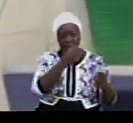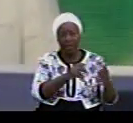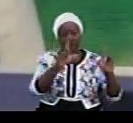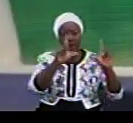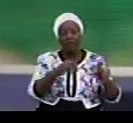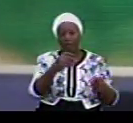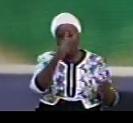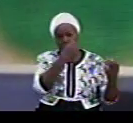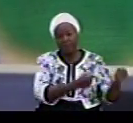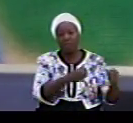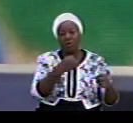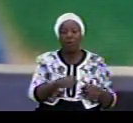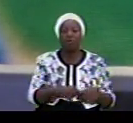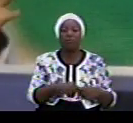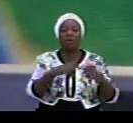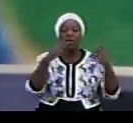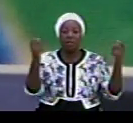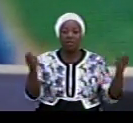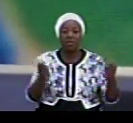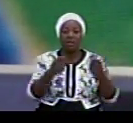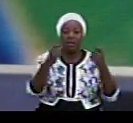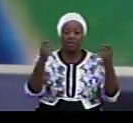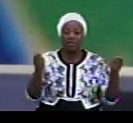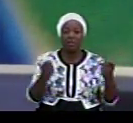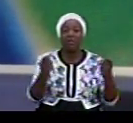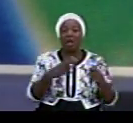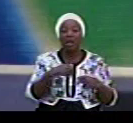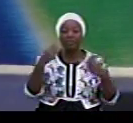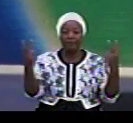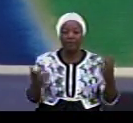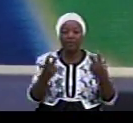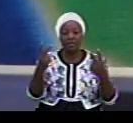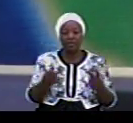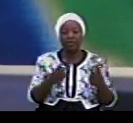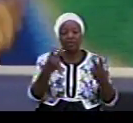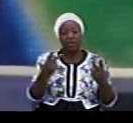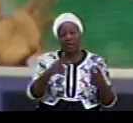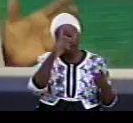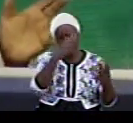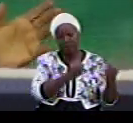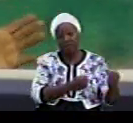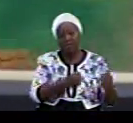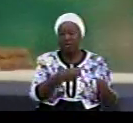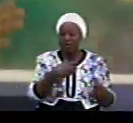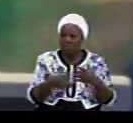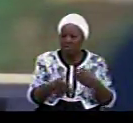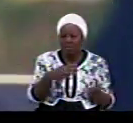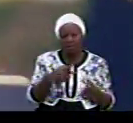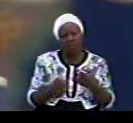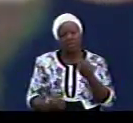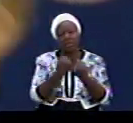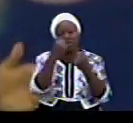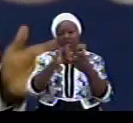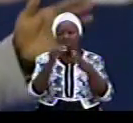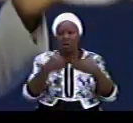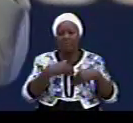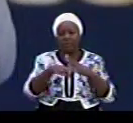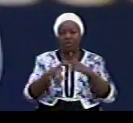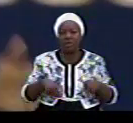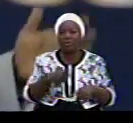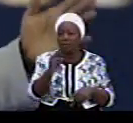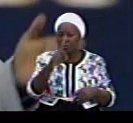whatever challenge, whatever problem you have in your life, you believe an